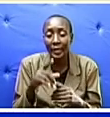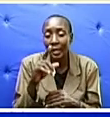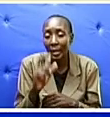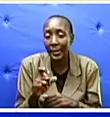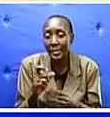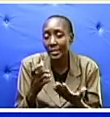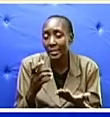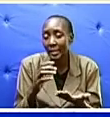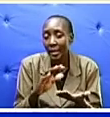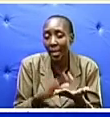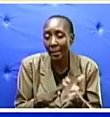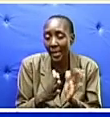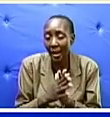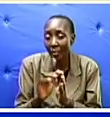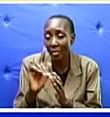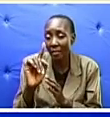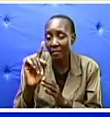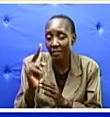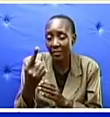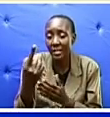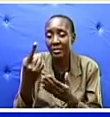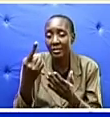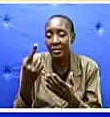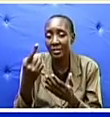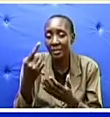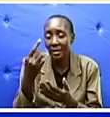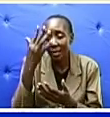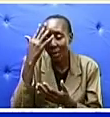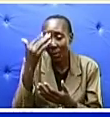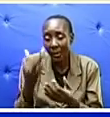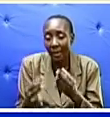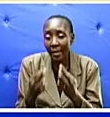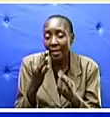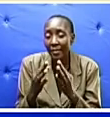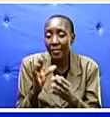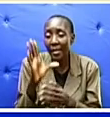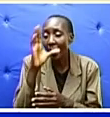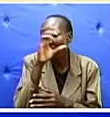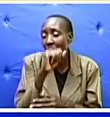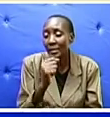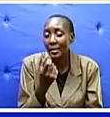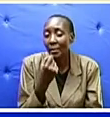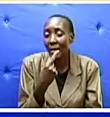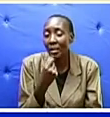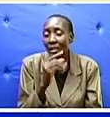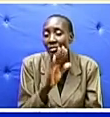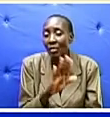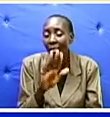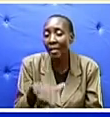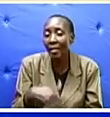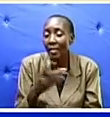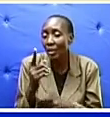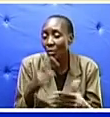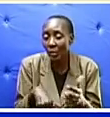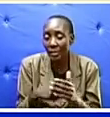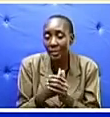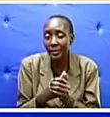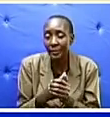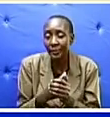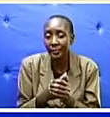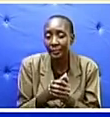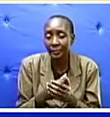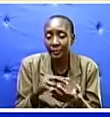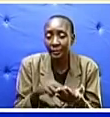the priority right now. Because if then they miss their medication, then what? We are looking at